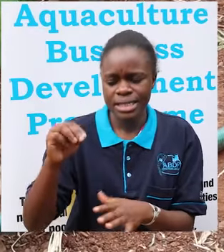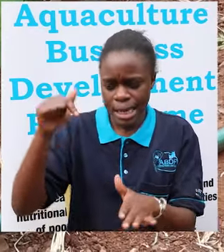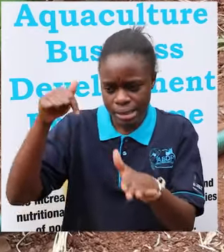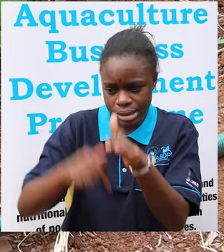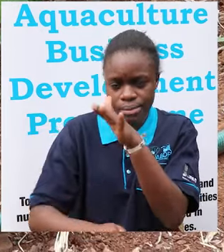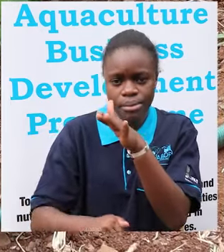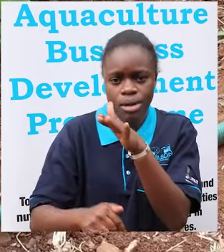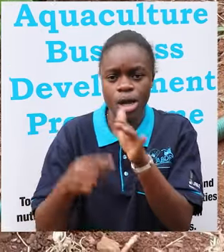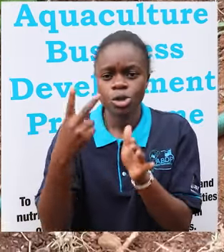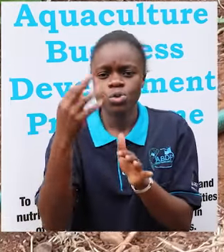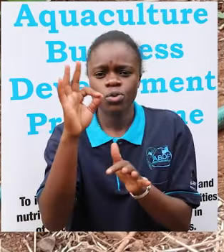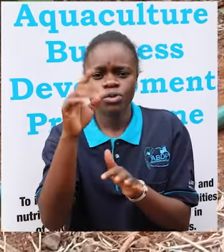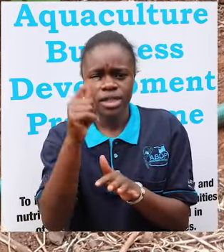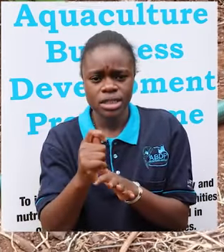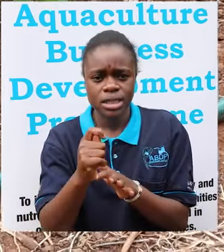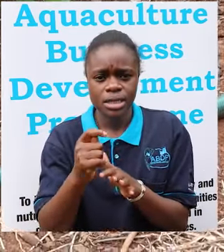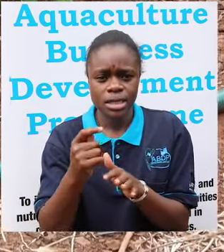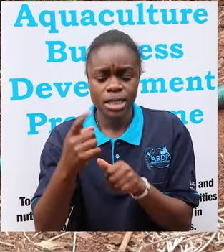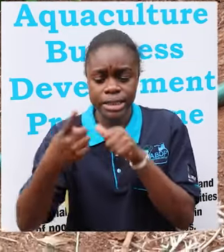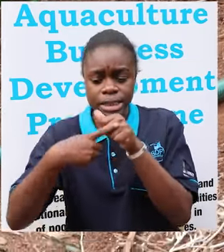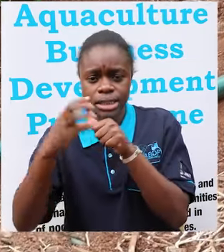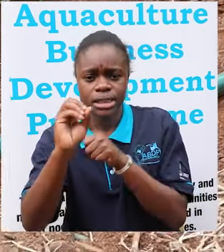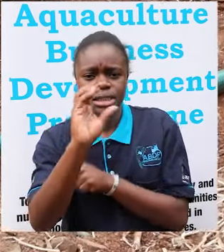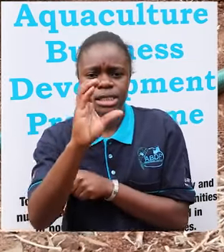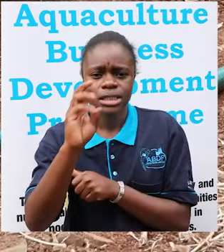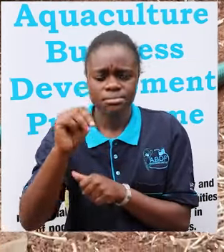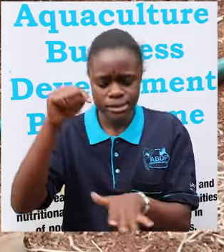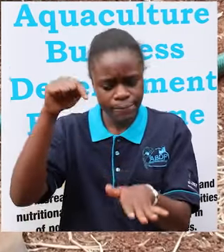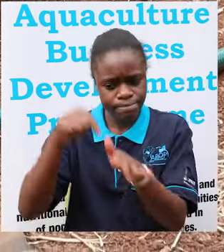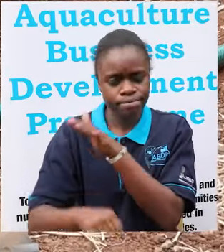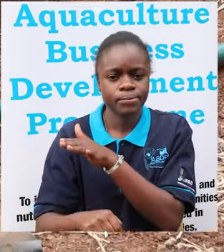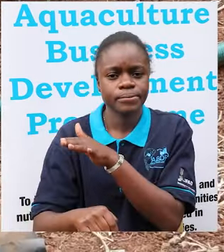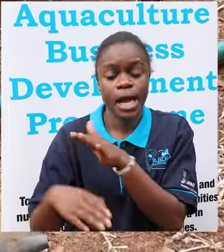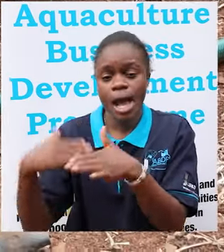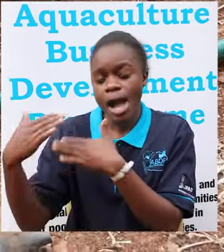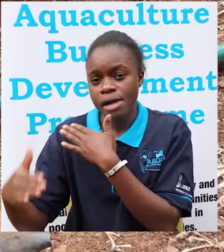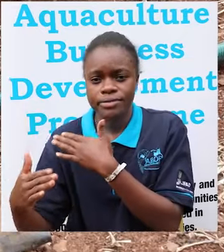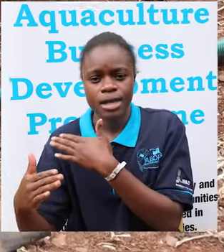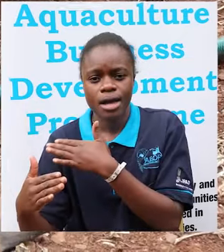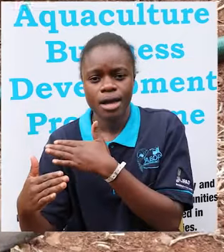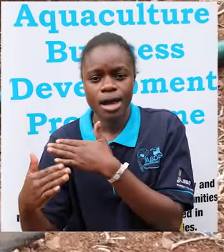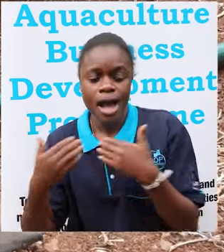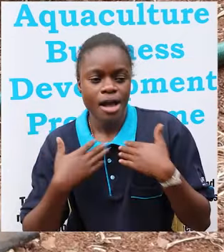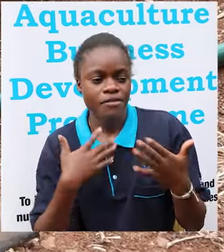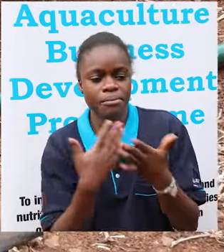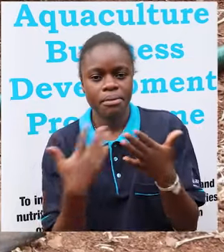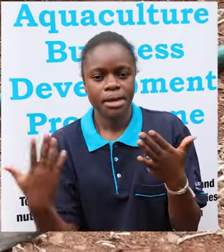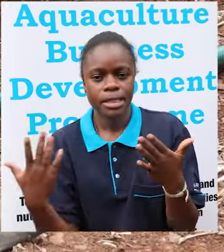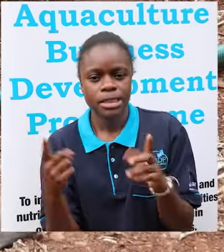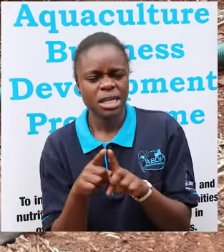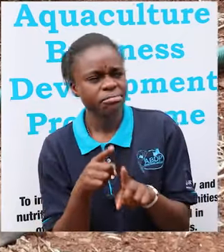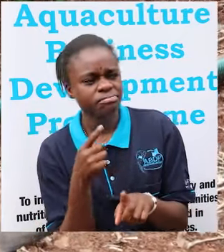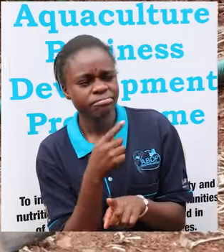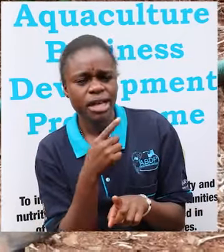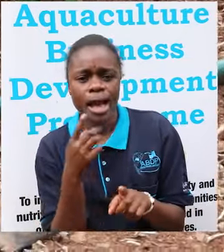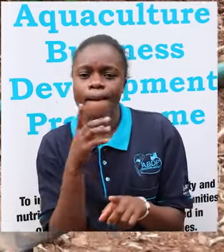and excavate the soil deep at 2 feet down. Those are 60 centimeters down. Once you've done that, you will lay